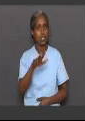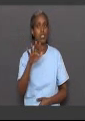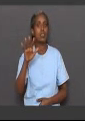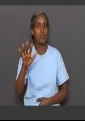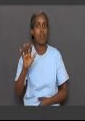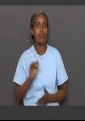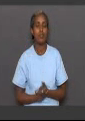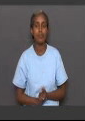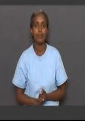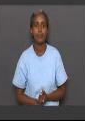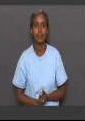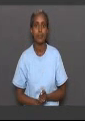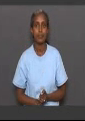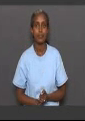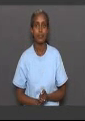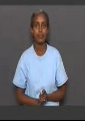238.35.